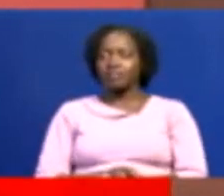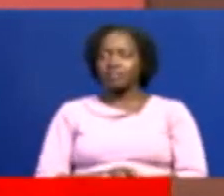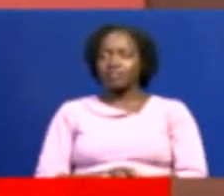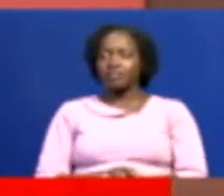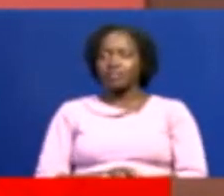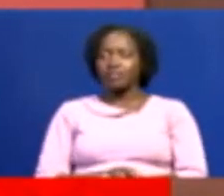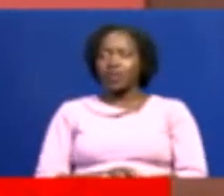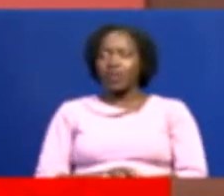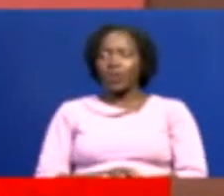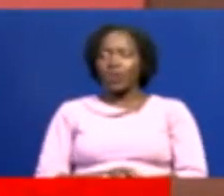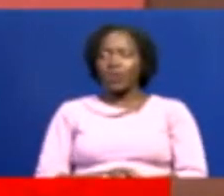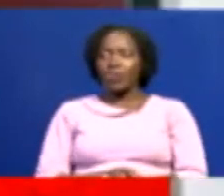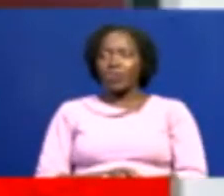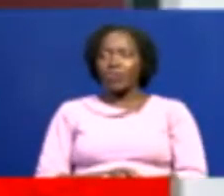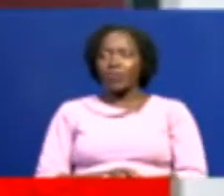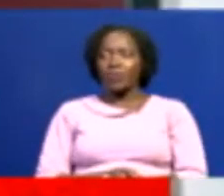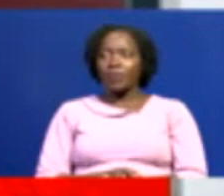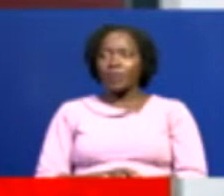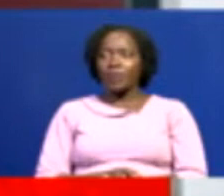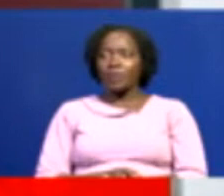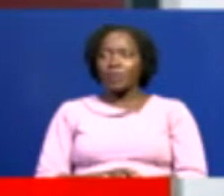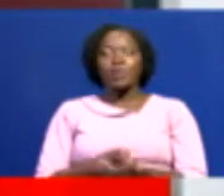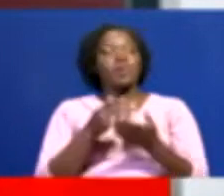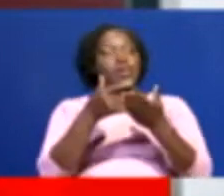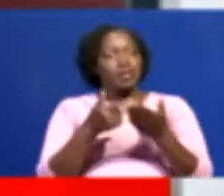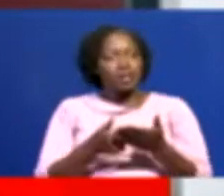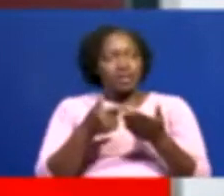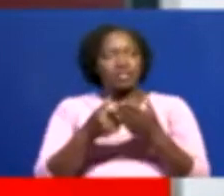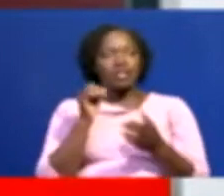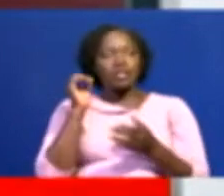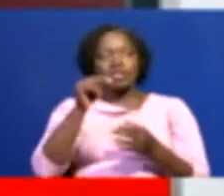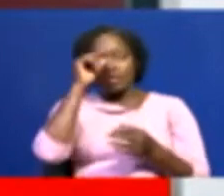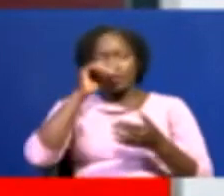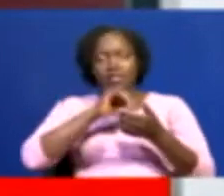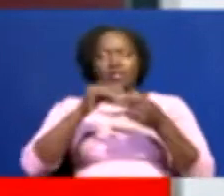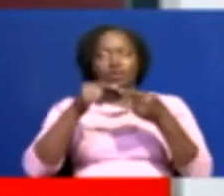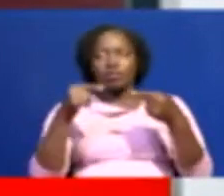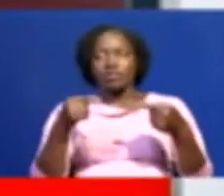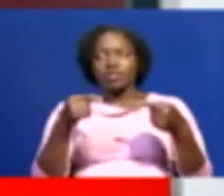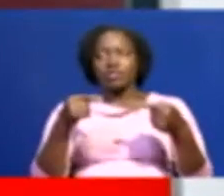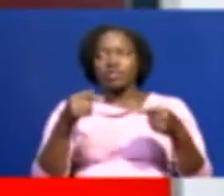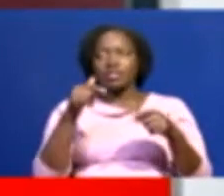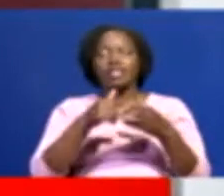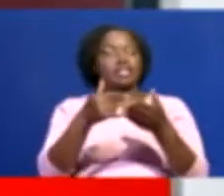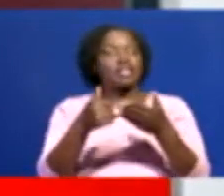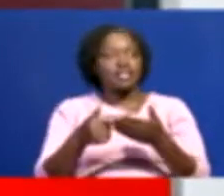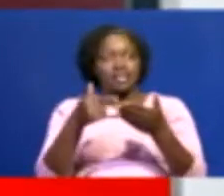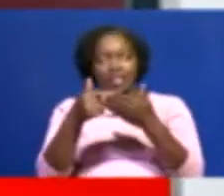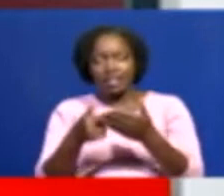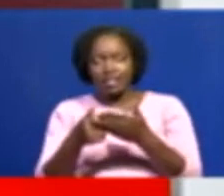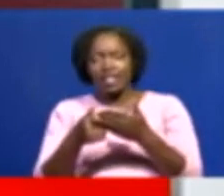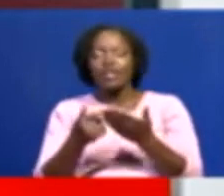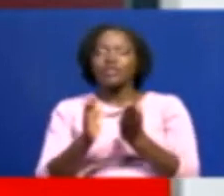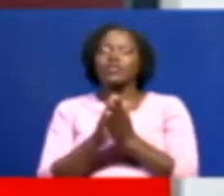And of course, as you're just joining us, we are discussing, should the government engage the opposition in a dialogue? Of course, you can reach